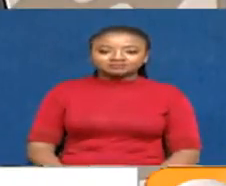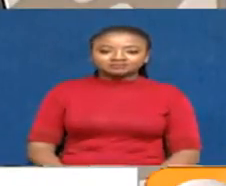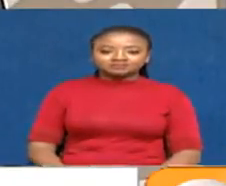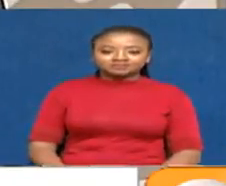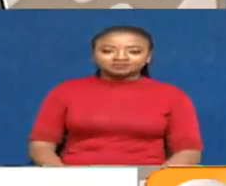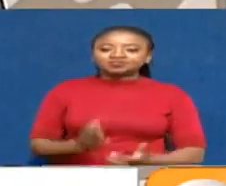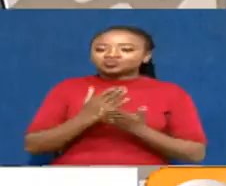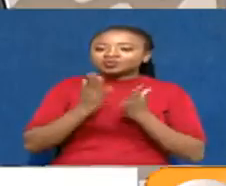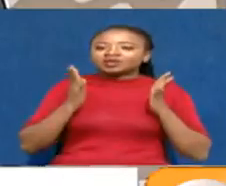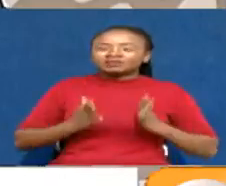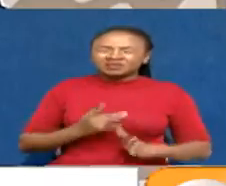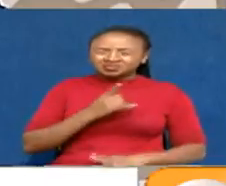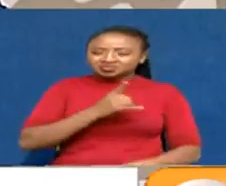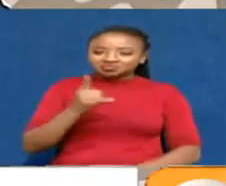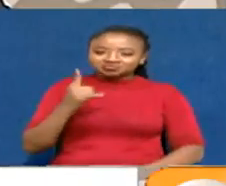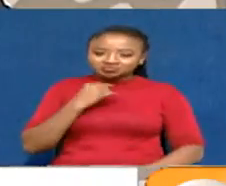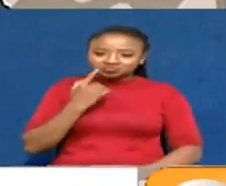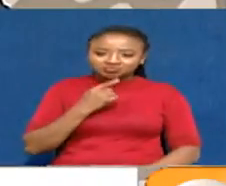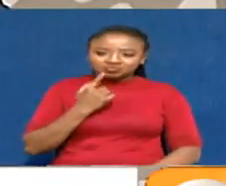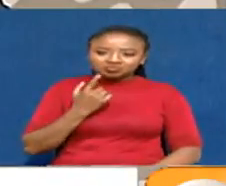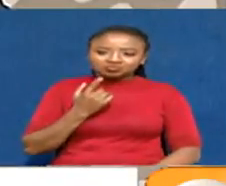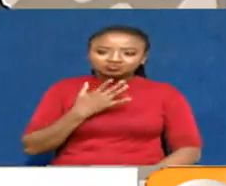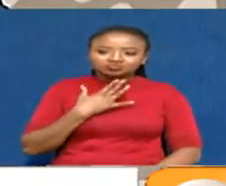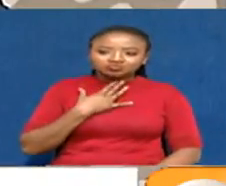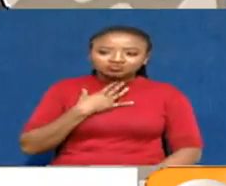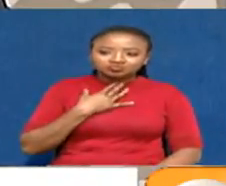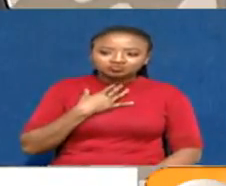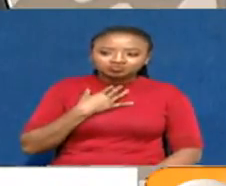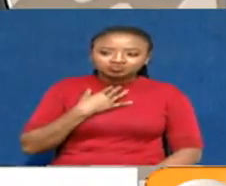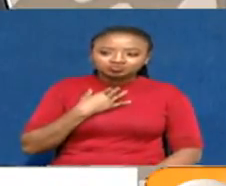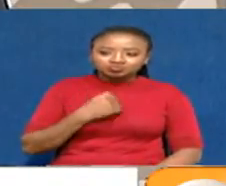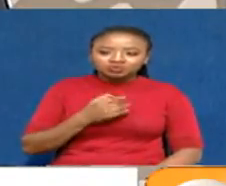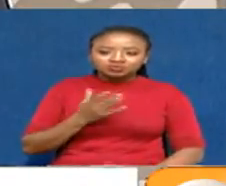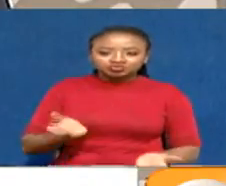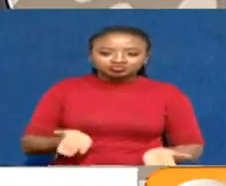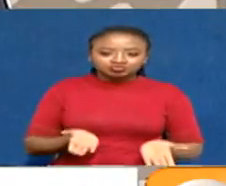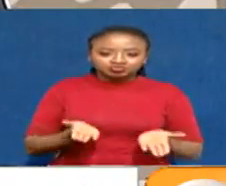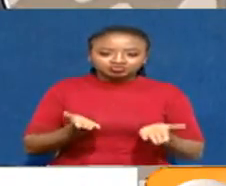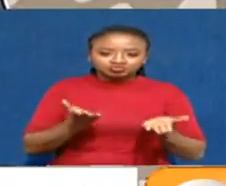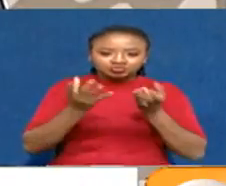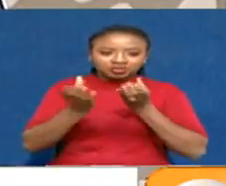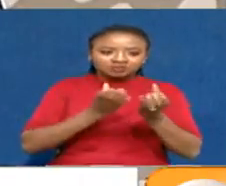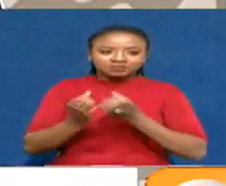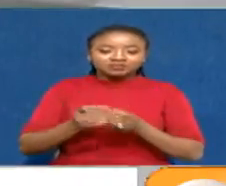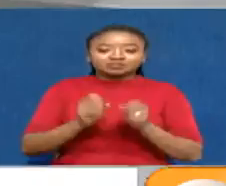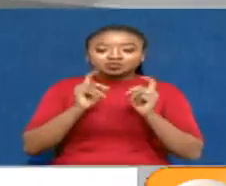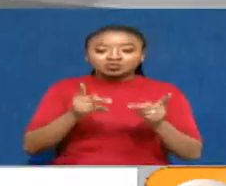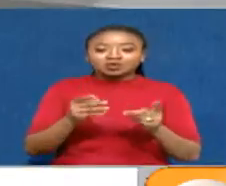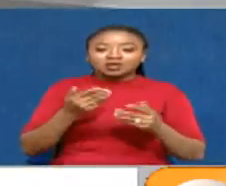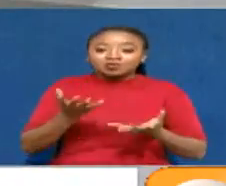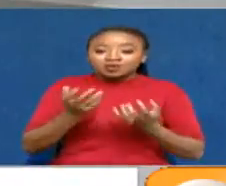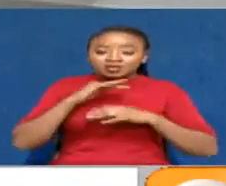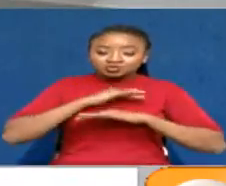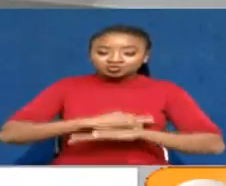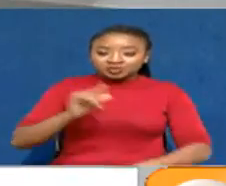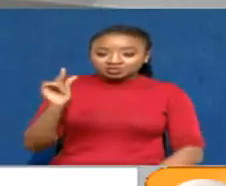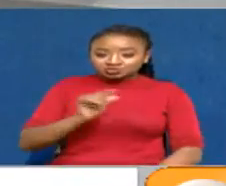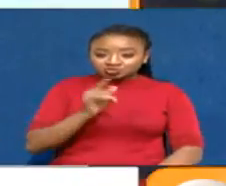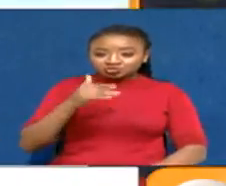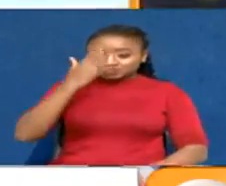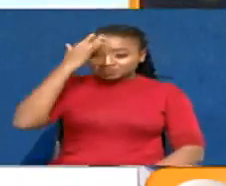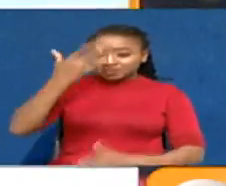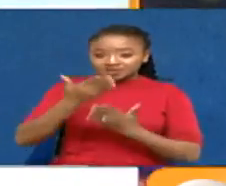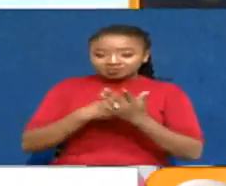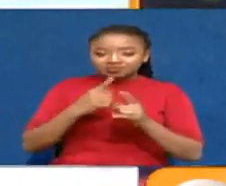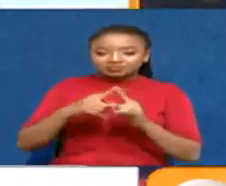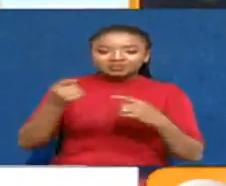To anyone who wants to actually advance in business. Okay. Yeah. I have to take a quick break on the Monday report. When you come back, there's